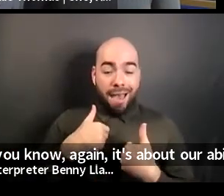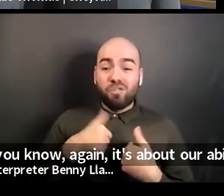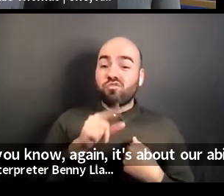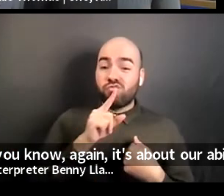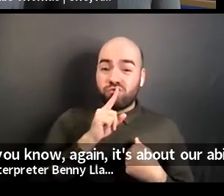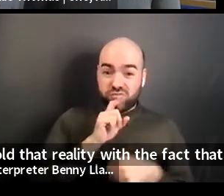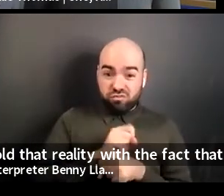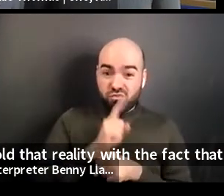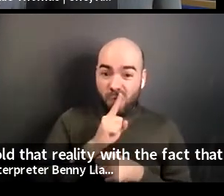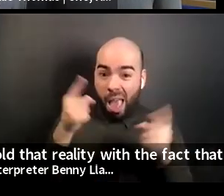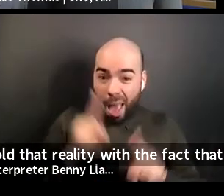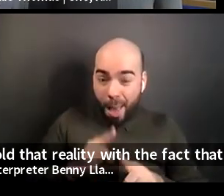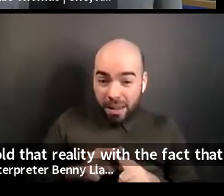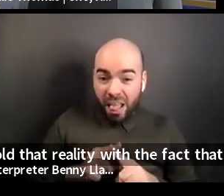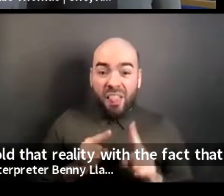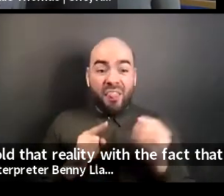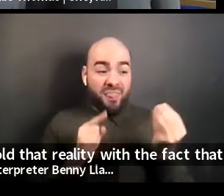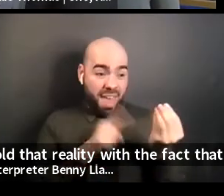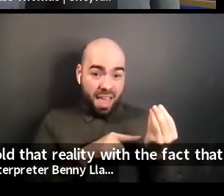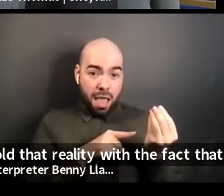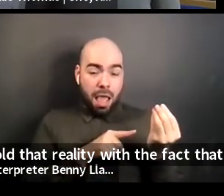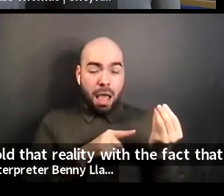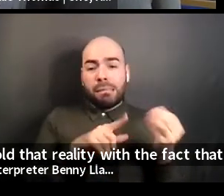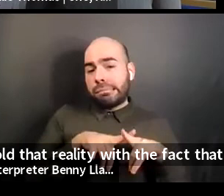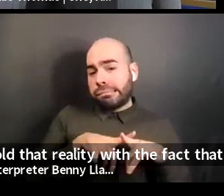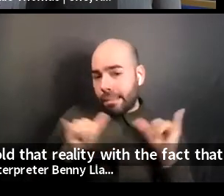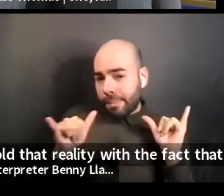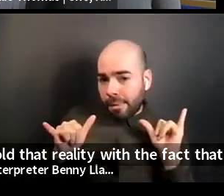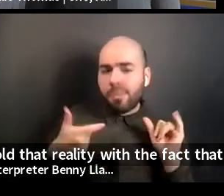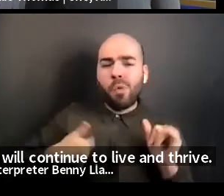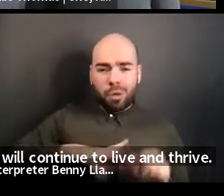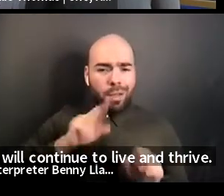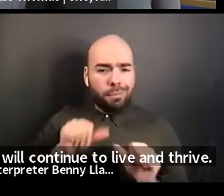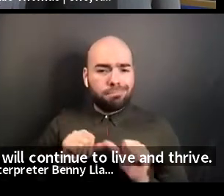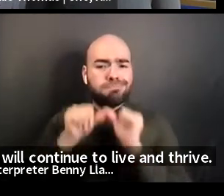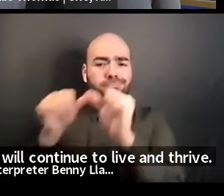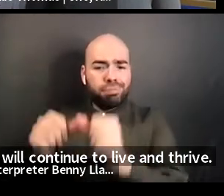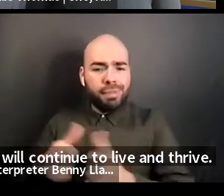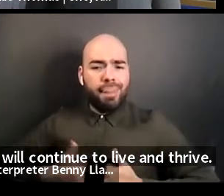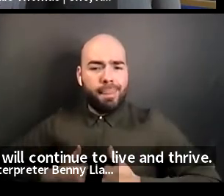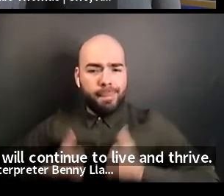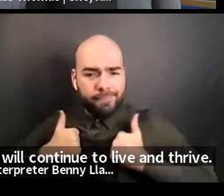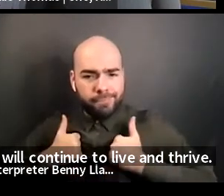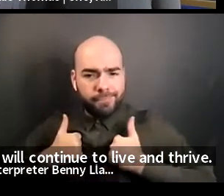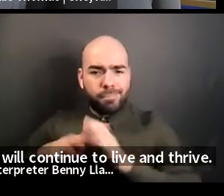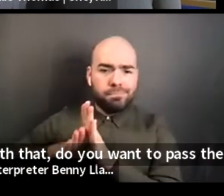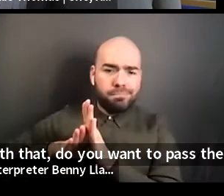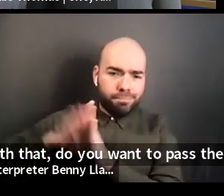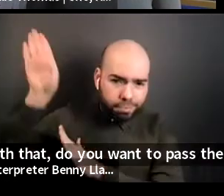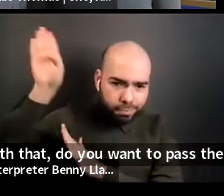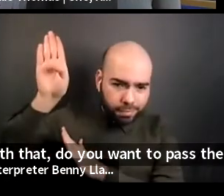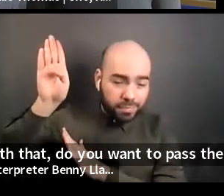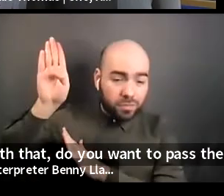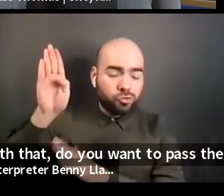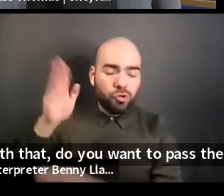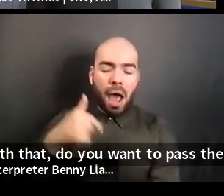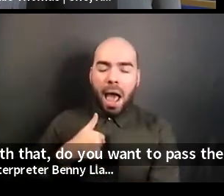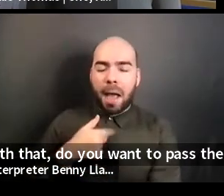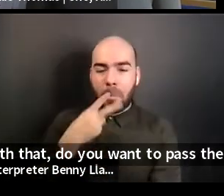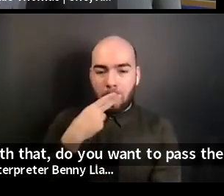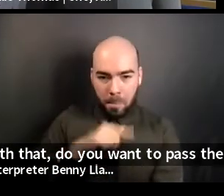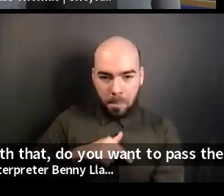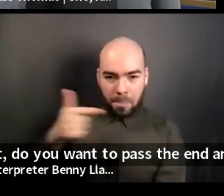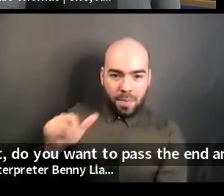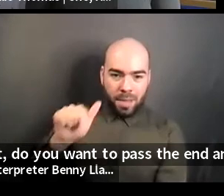we will continue to live and thrive. So with that, I do want to pass to Anne. And before I do, I want to do like